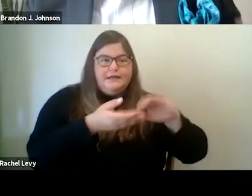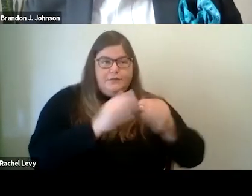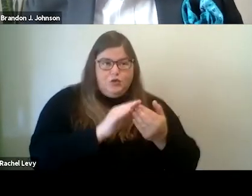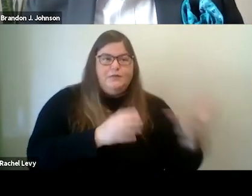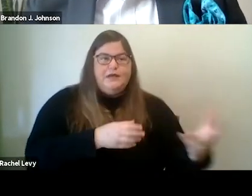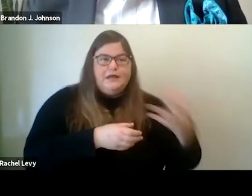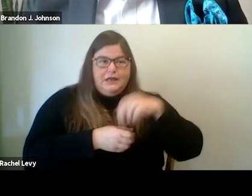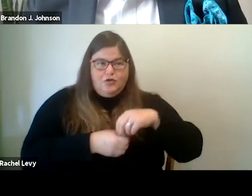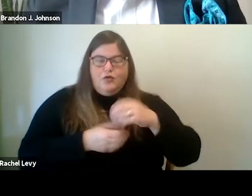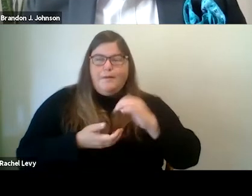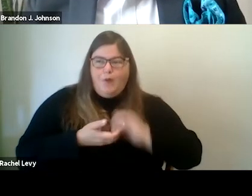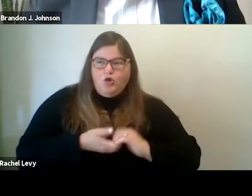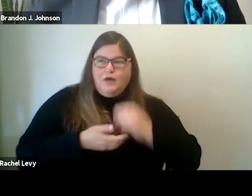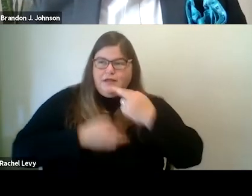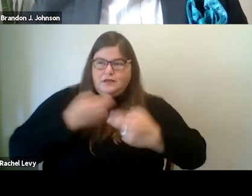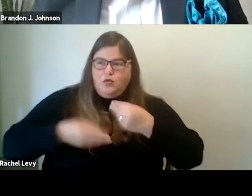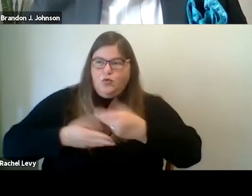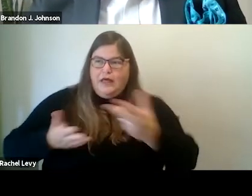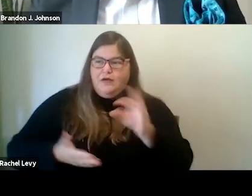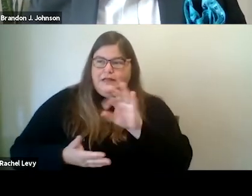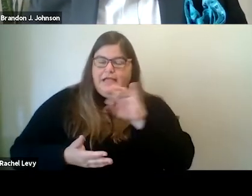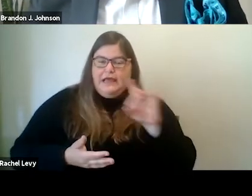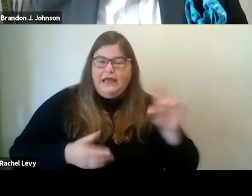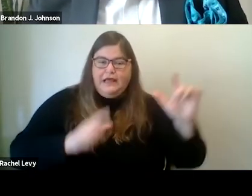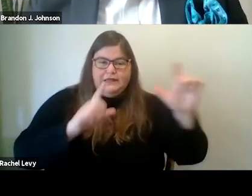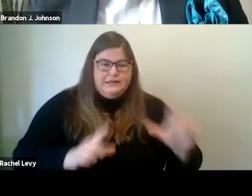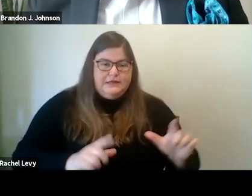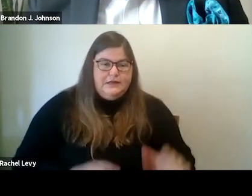in the rollout of 988. Next slide.